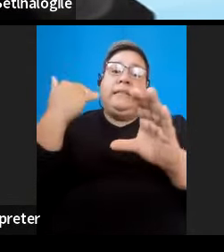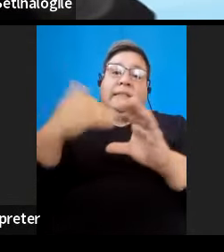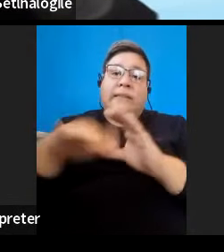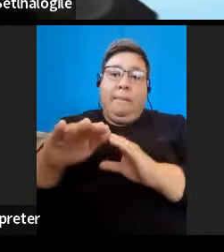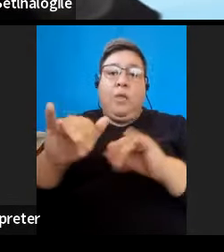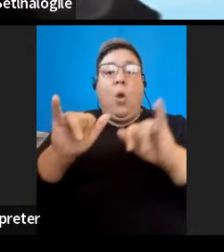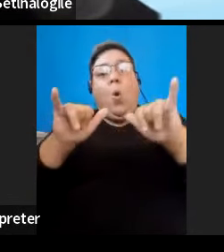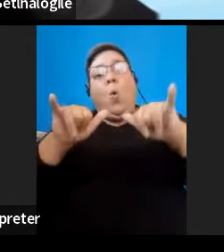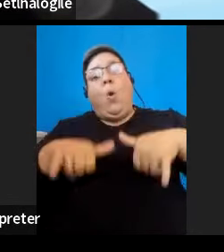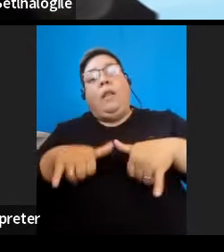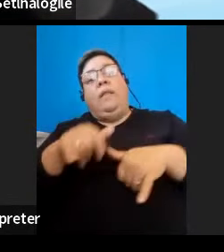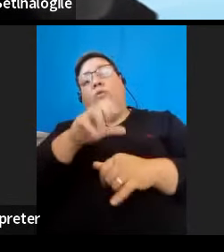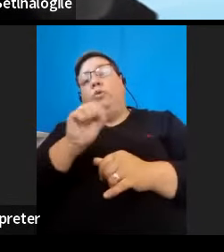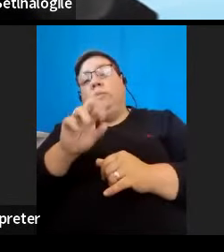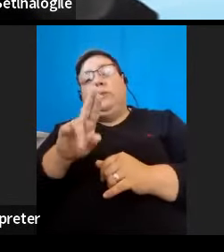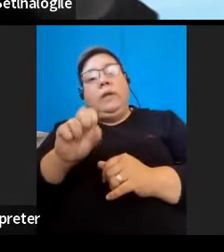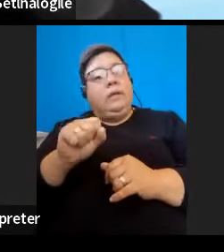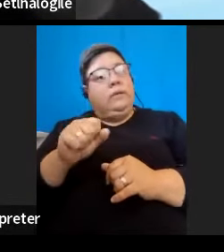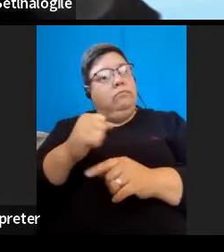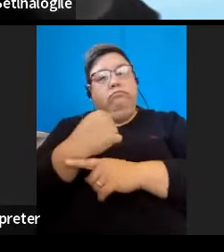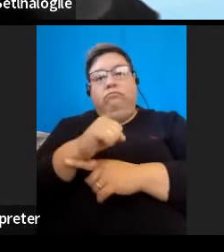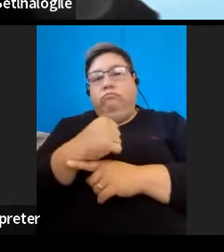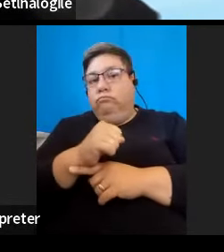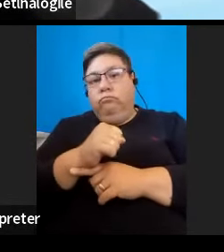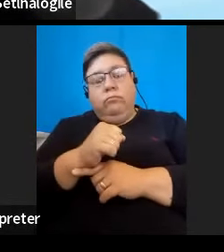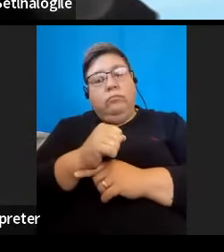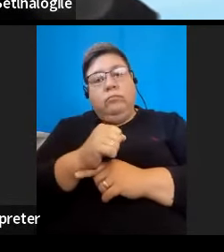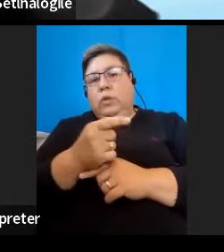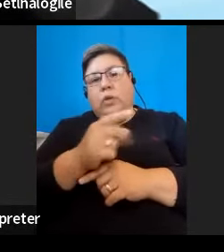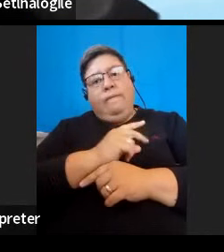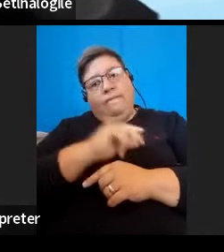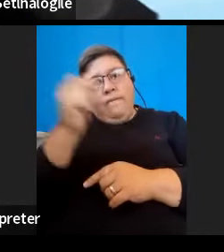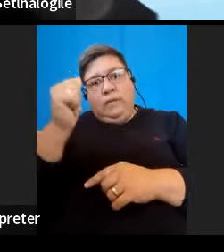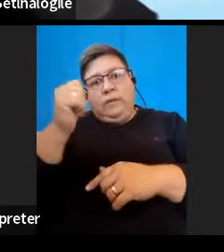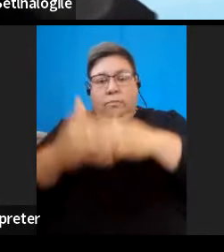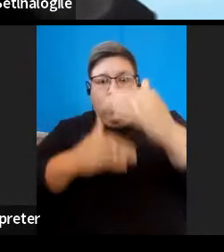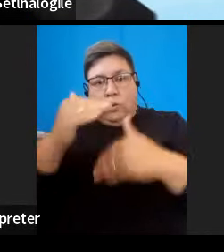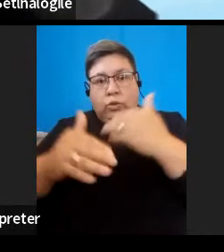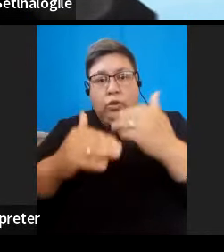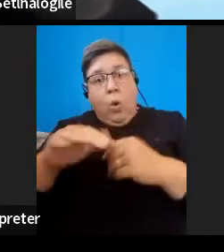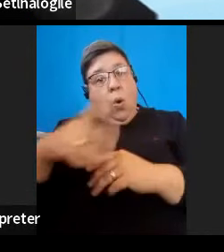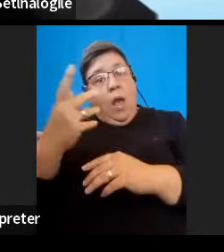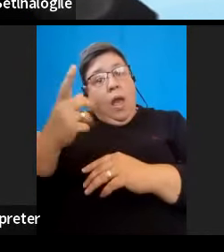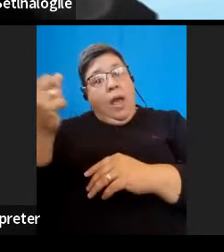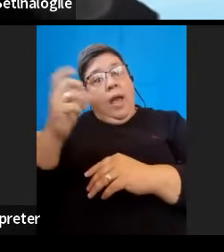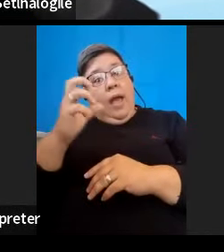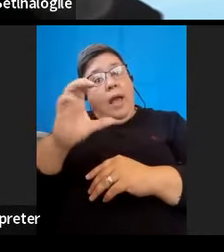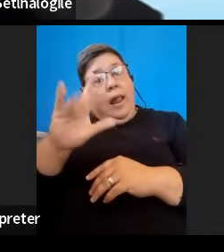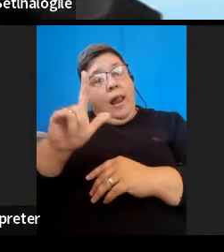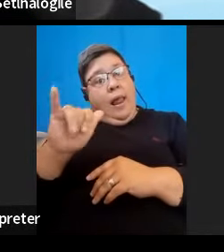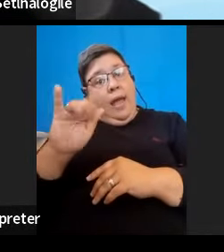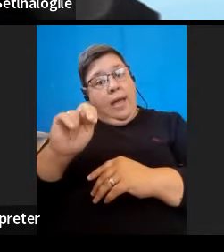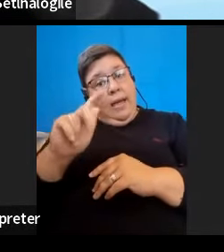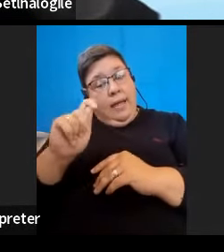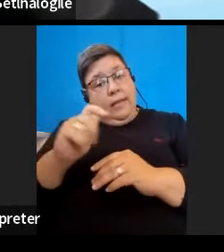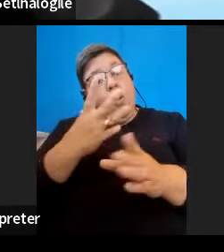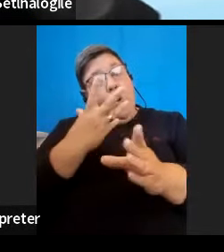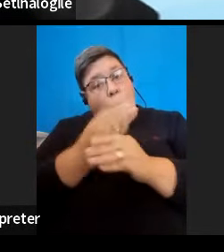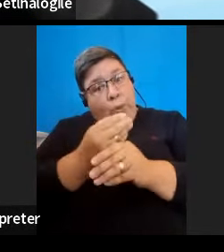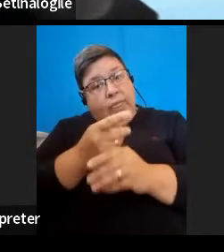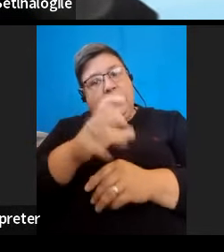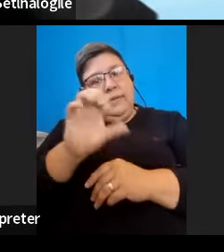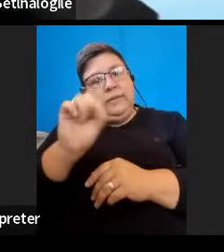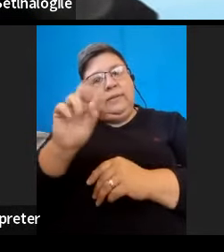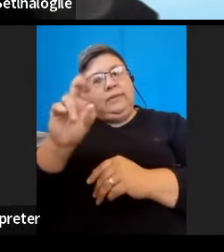waiting for SARS. No, it's a collaborative process whereby the client goes through a process with SARS and